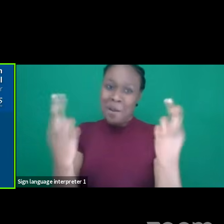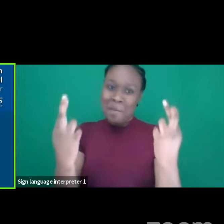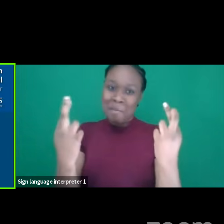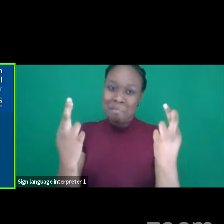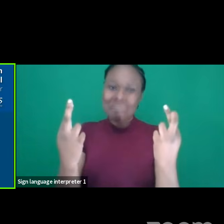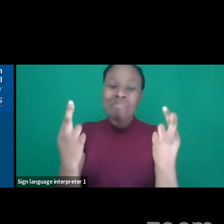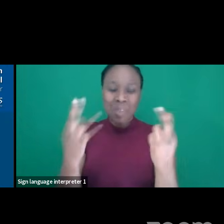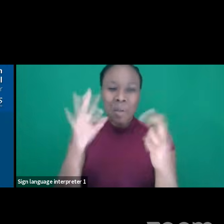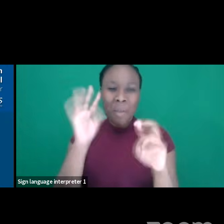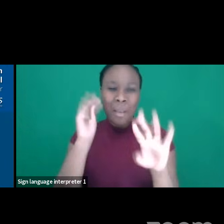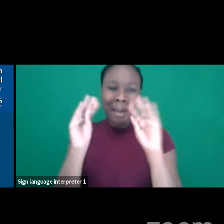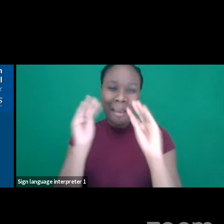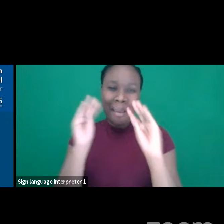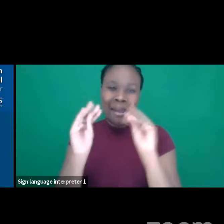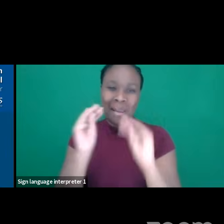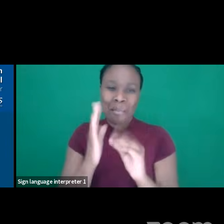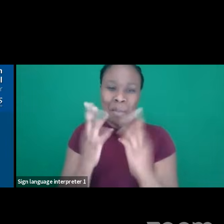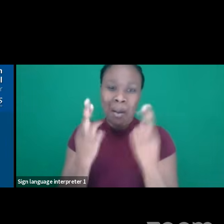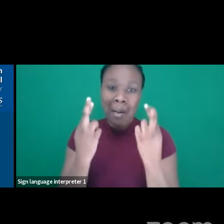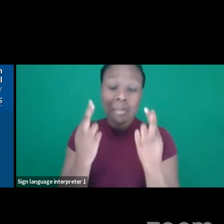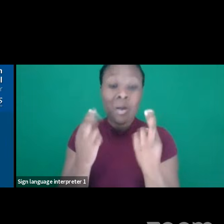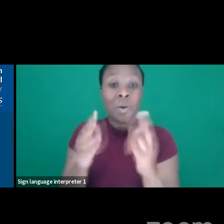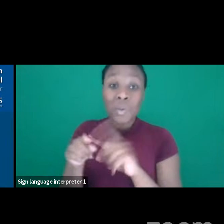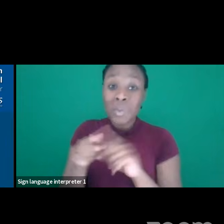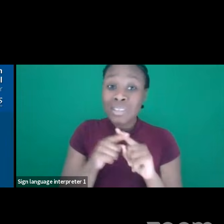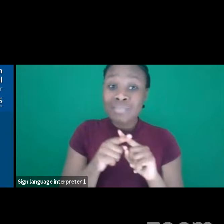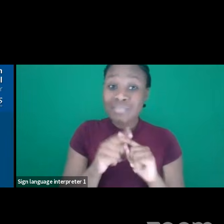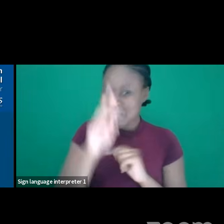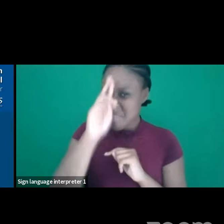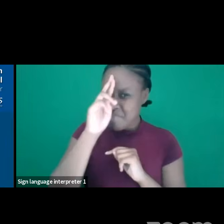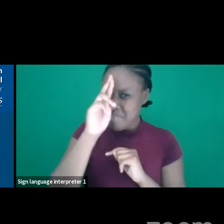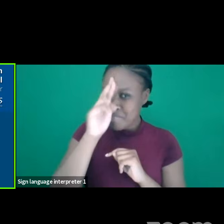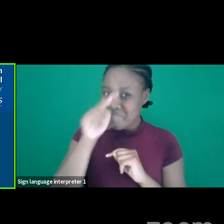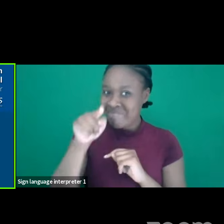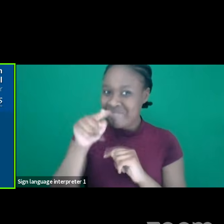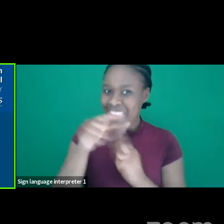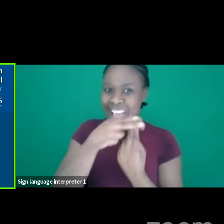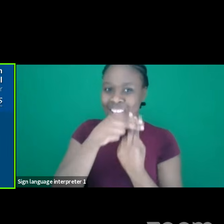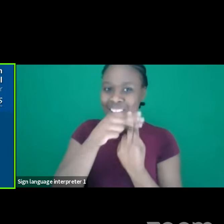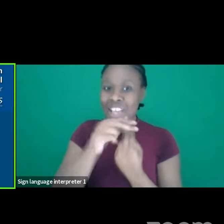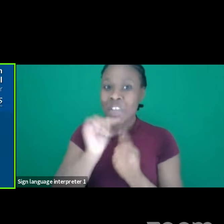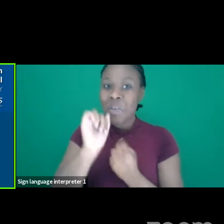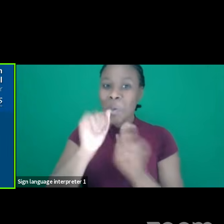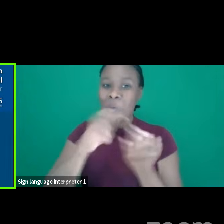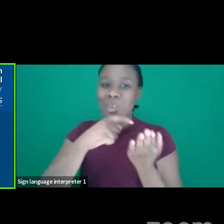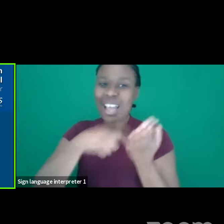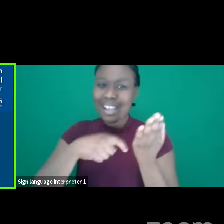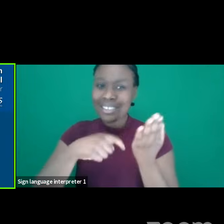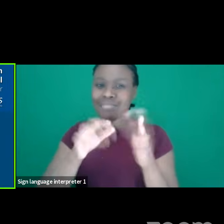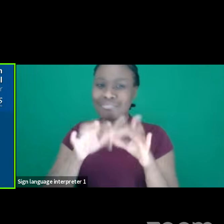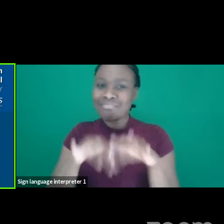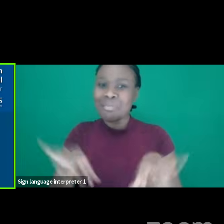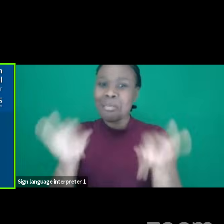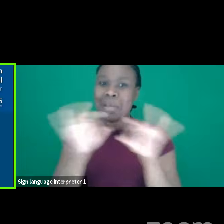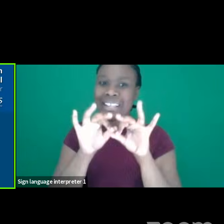And once again, let's remember that your tax really matters. Monosi, let me hand back to you. Thank you.